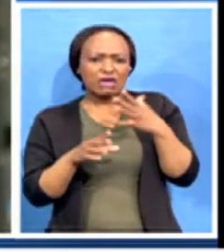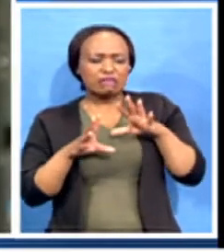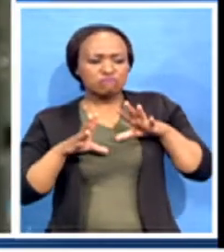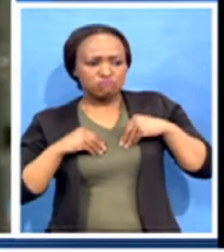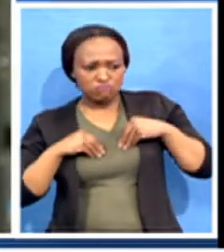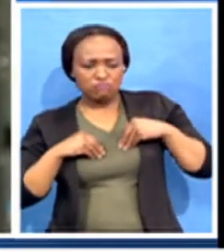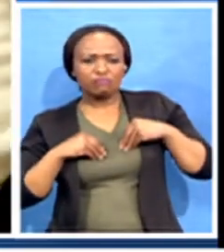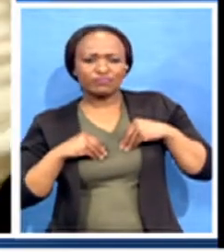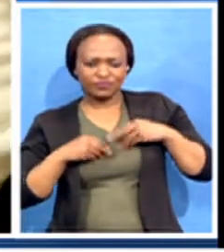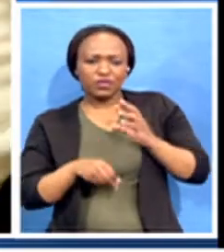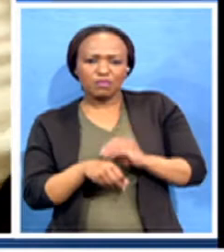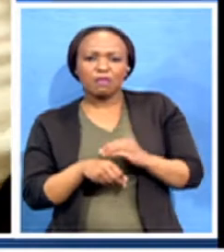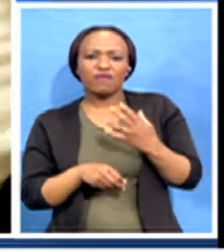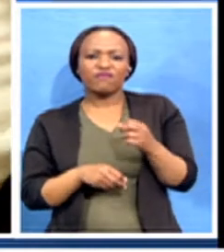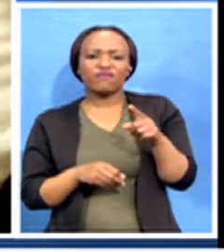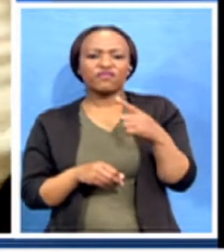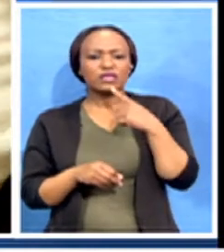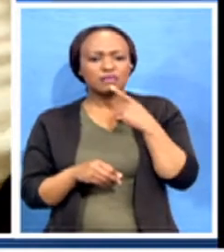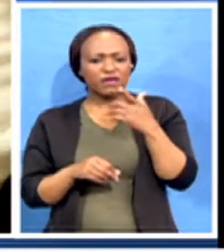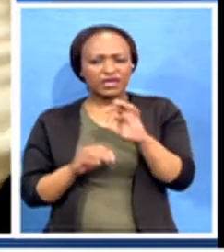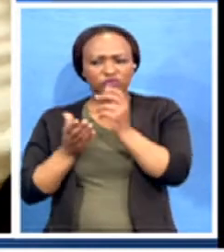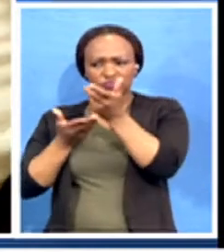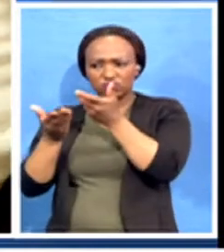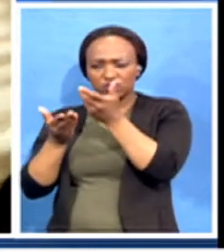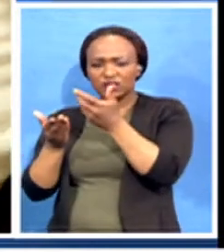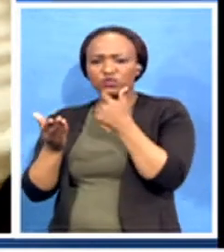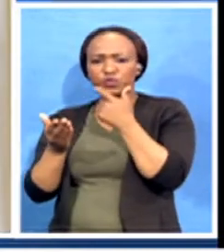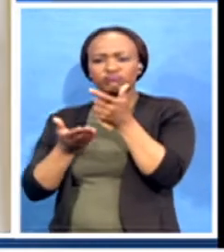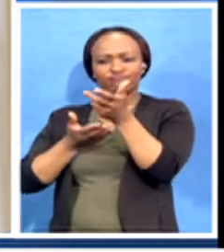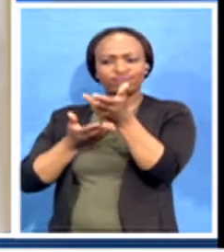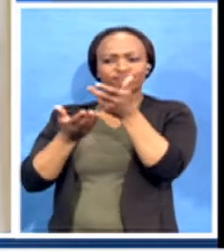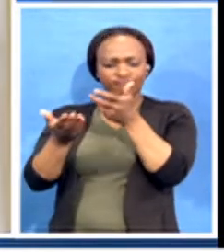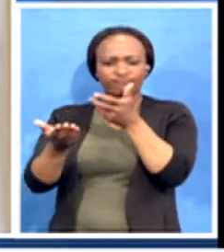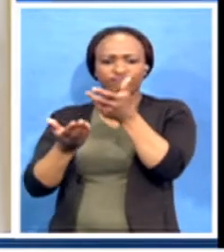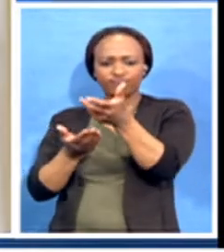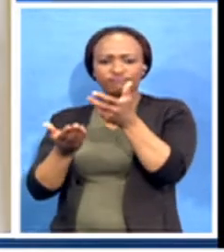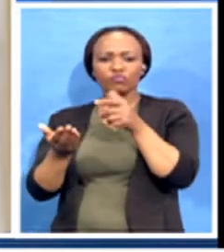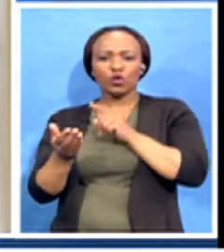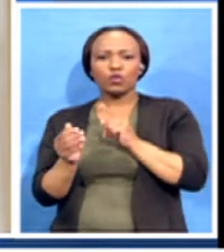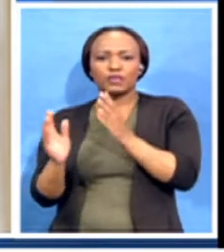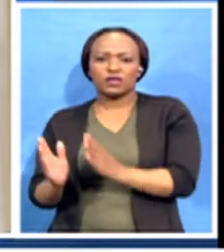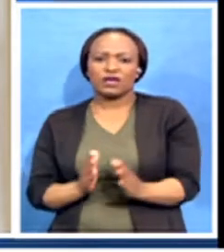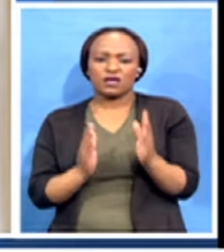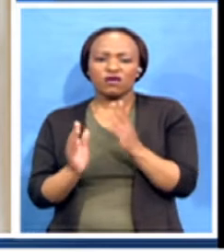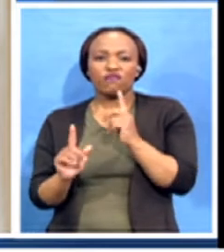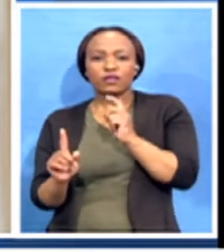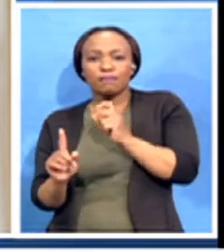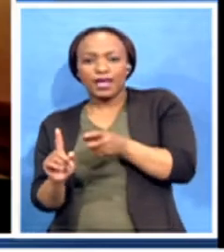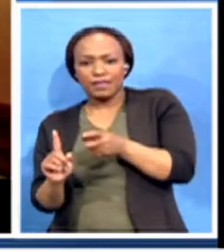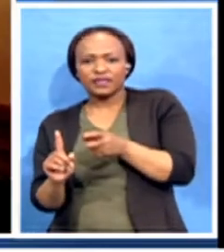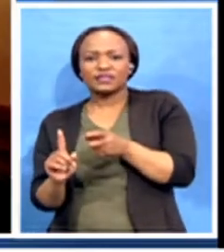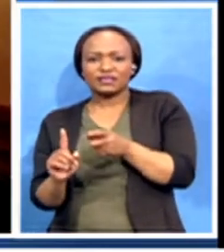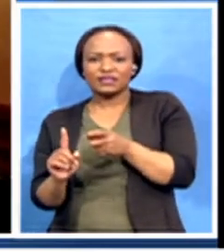admission. And I would then engage with him in long conversations because we had to make arrangements for payment and all